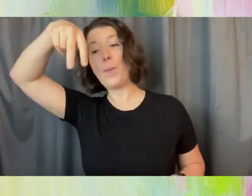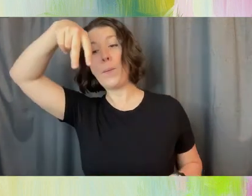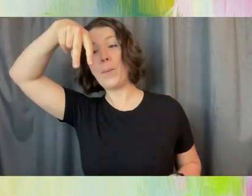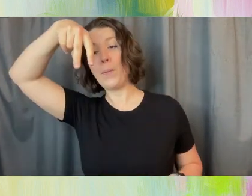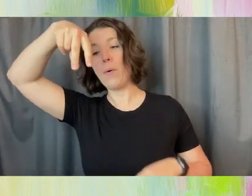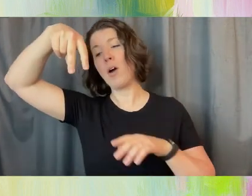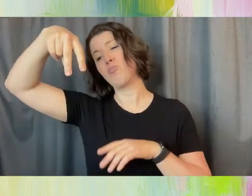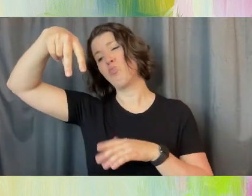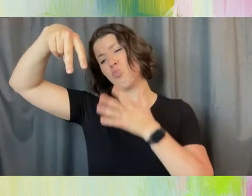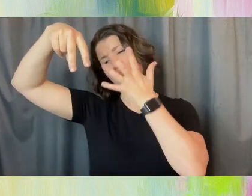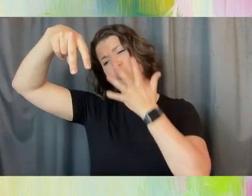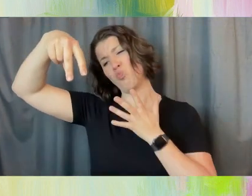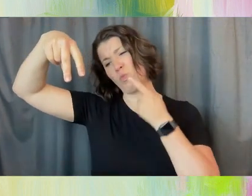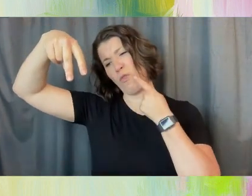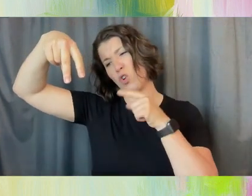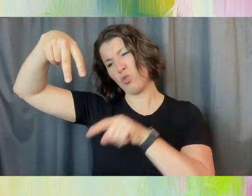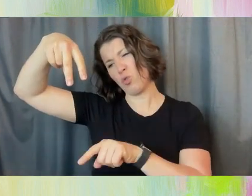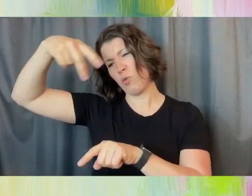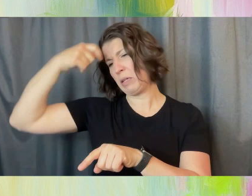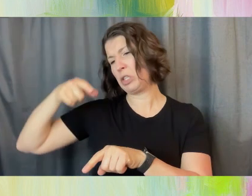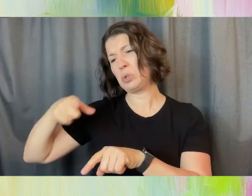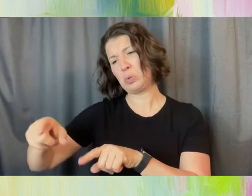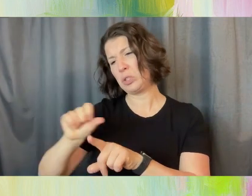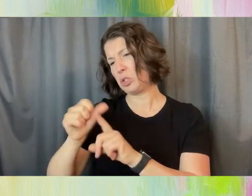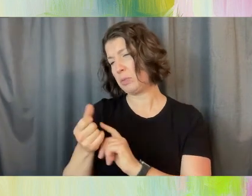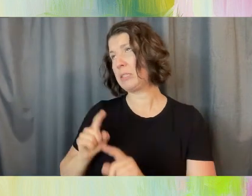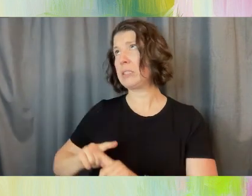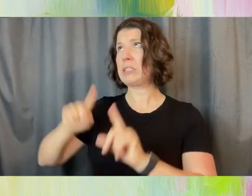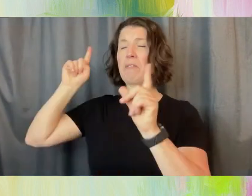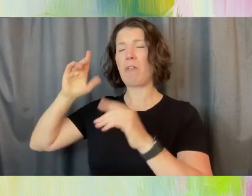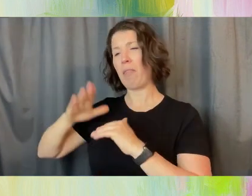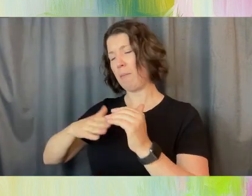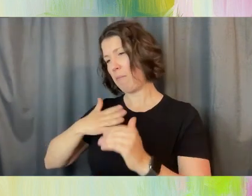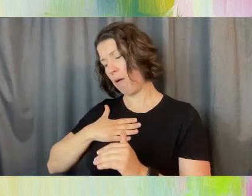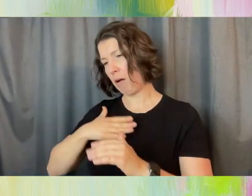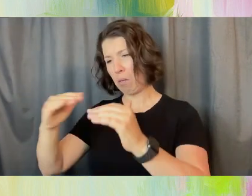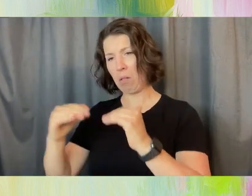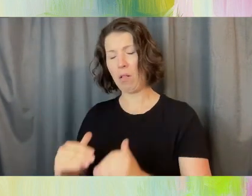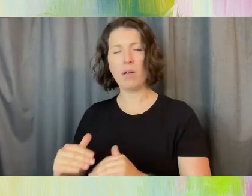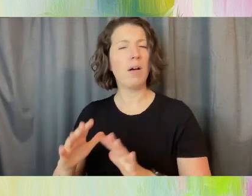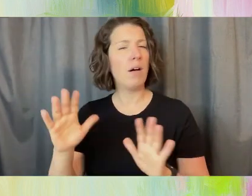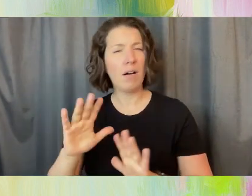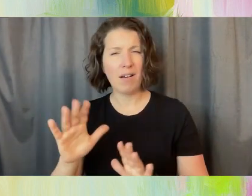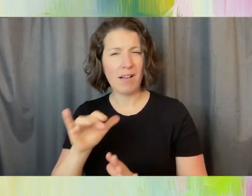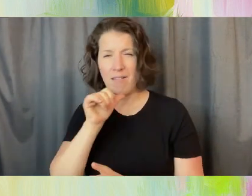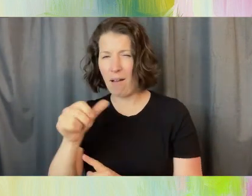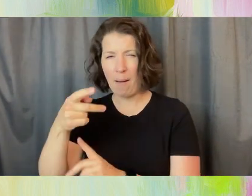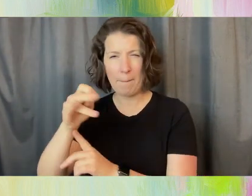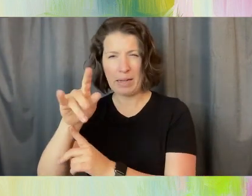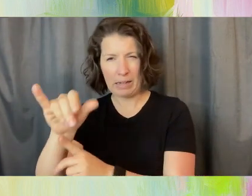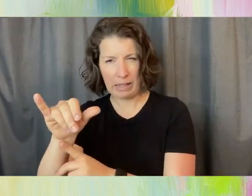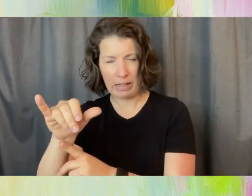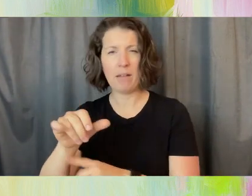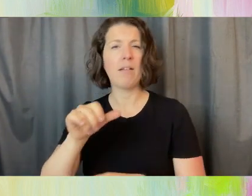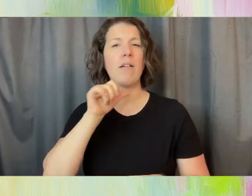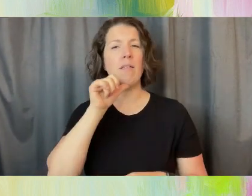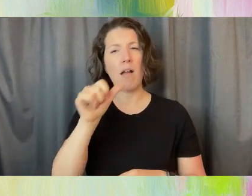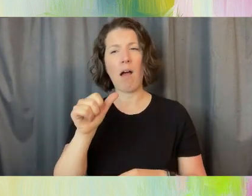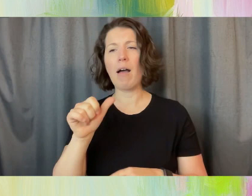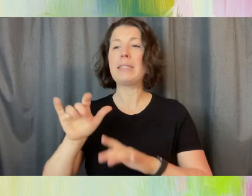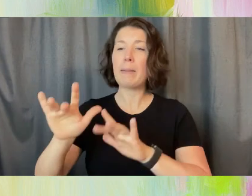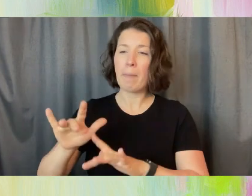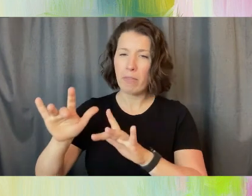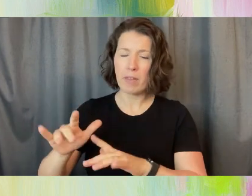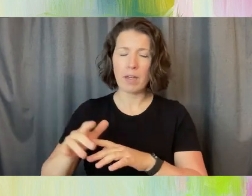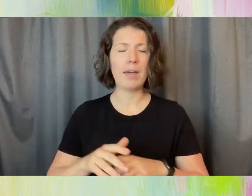for another in their misfortune. Empathy is commonly viewed as putting yourself in someone else's shoes and imagining